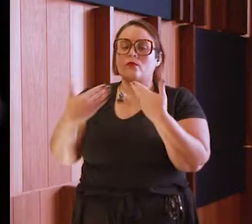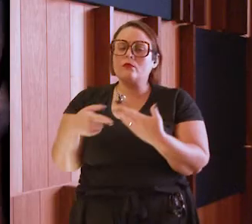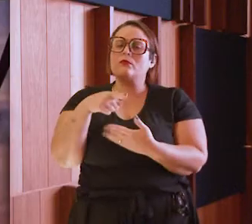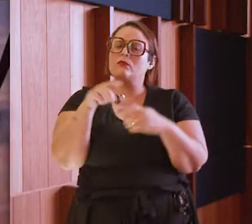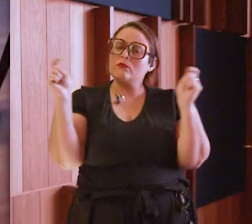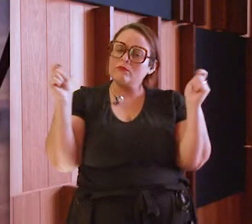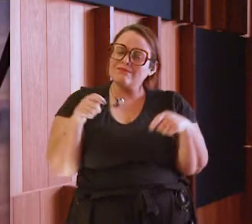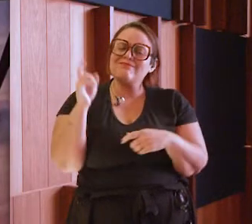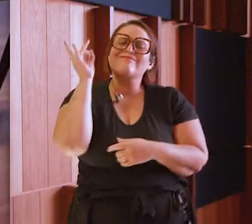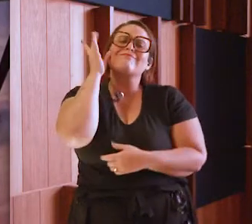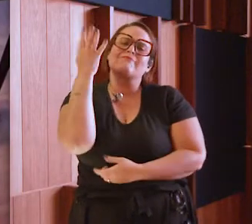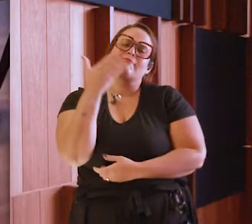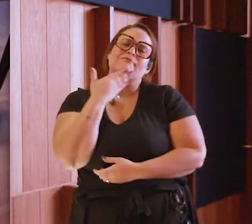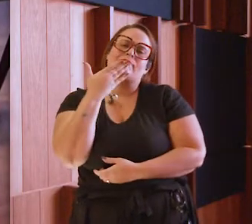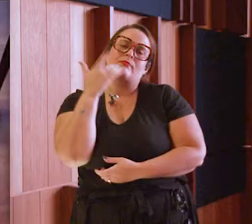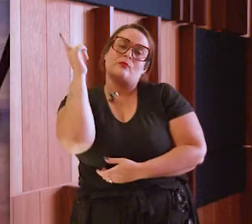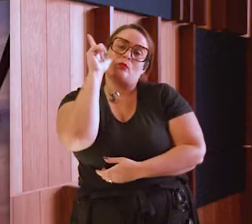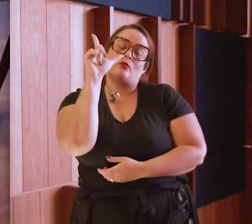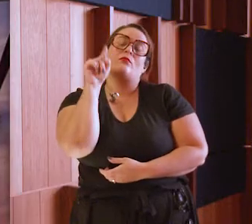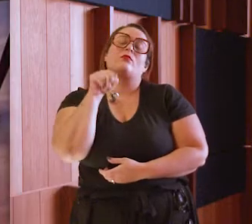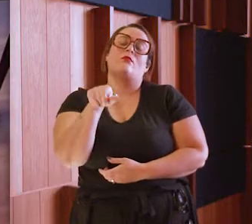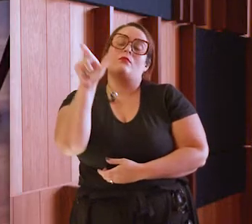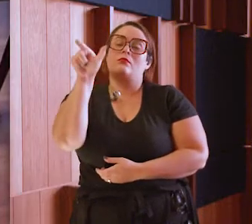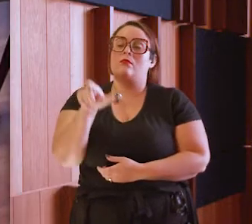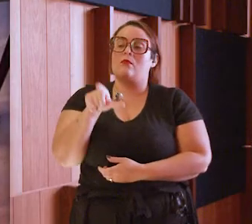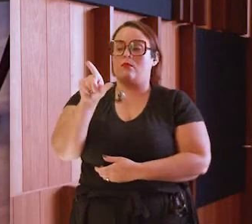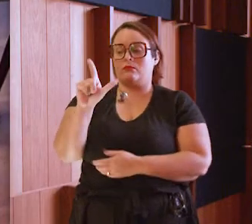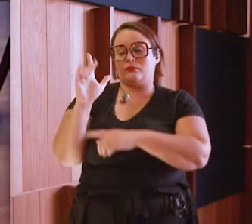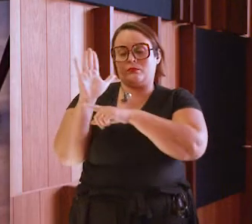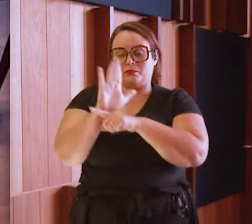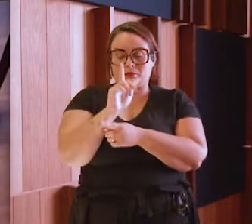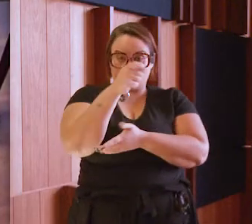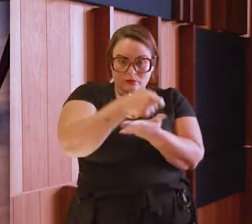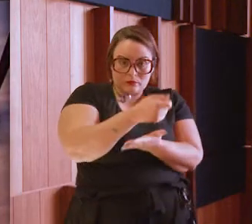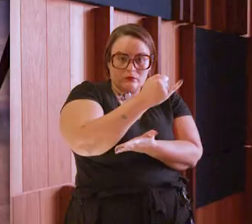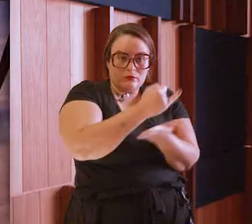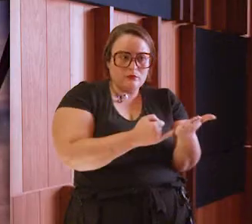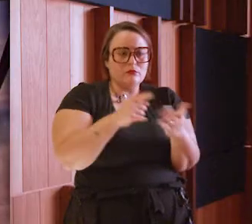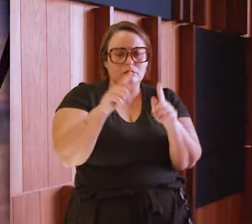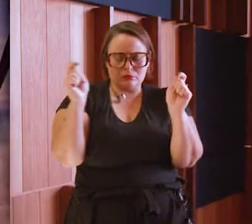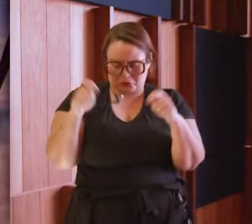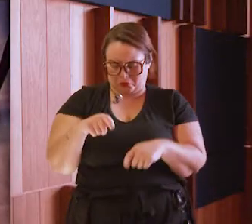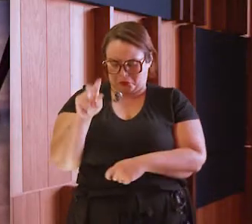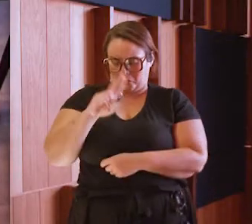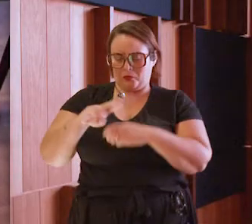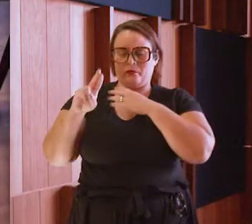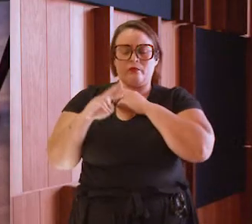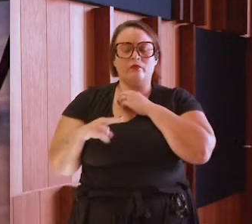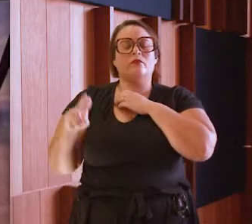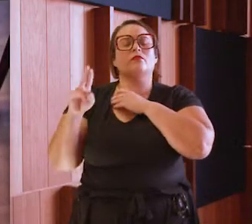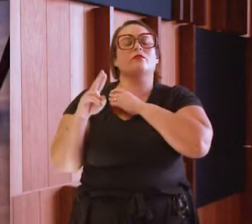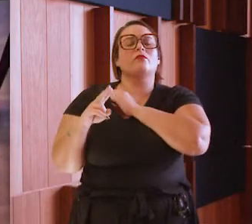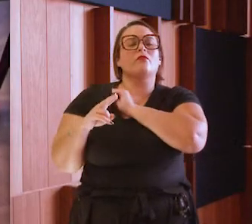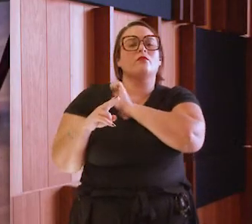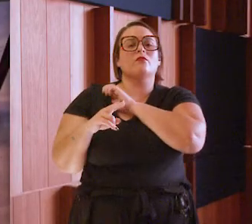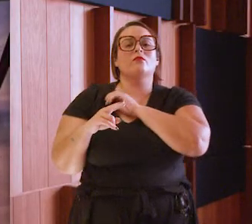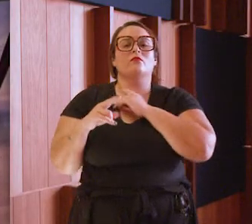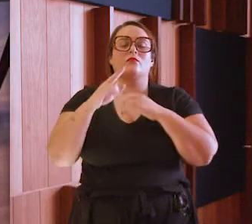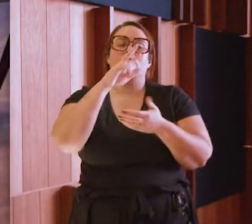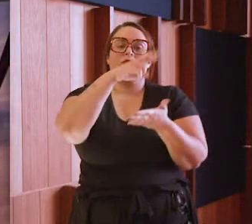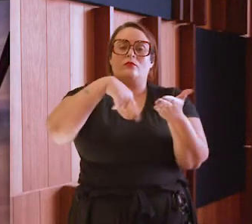their country-by-country reports and then apply one of these 3 tests. Well, in December, we got some